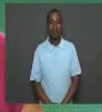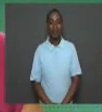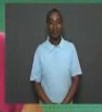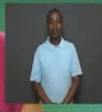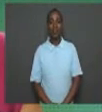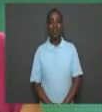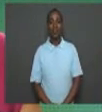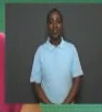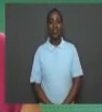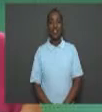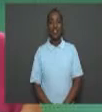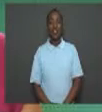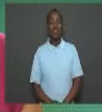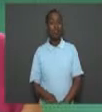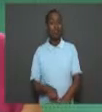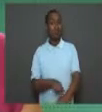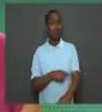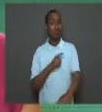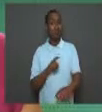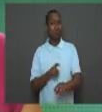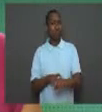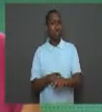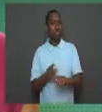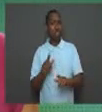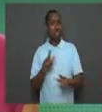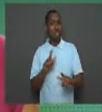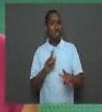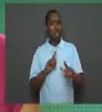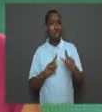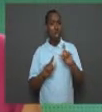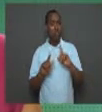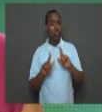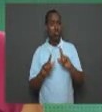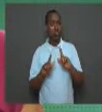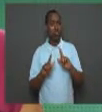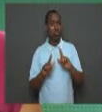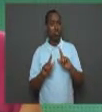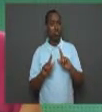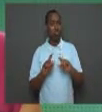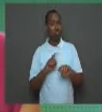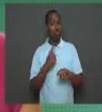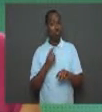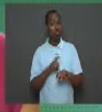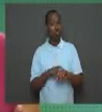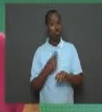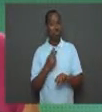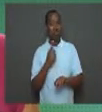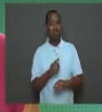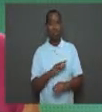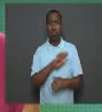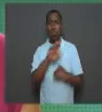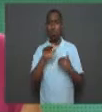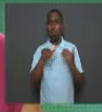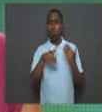Although Latin is no longer a language that is spoken regularly, scholars from